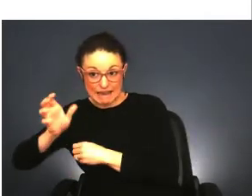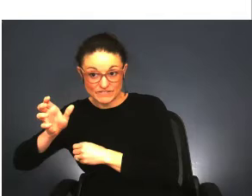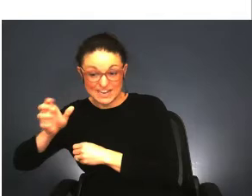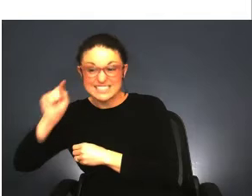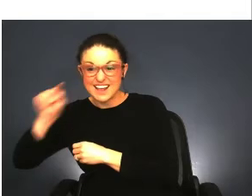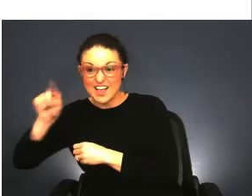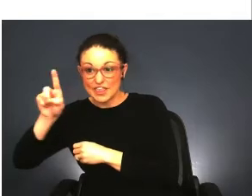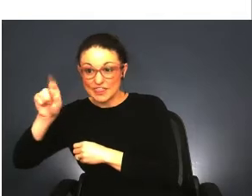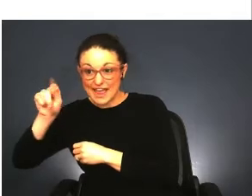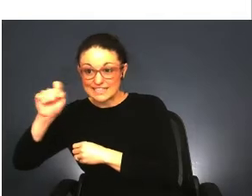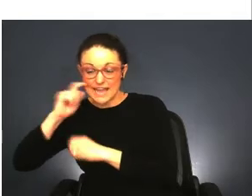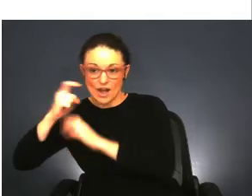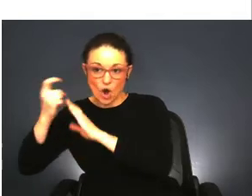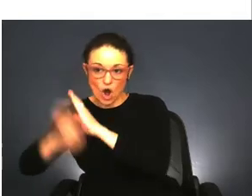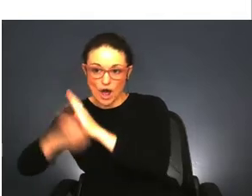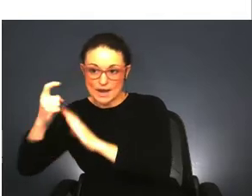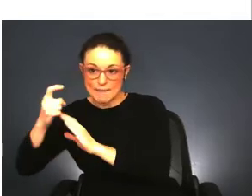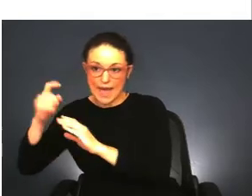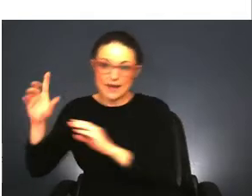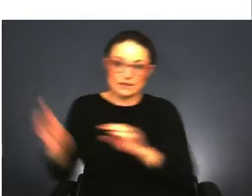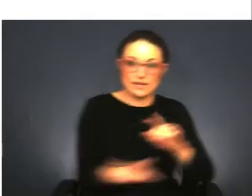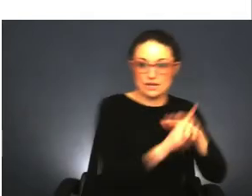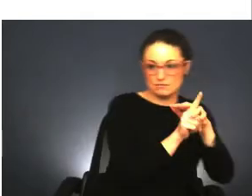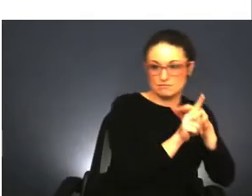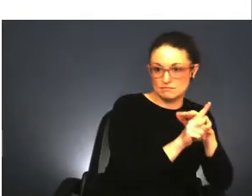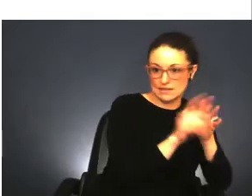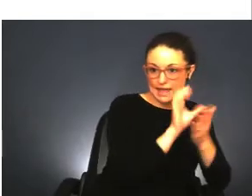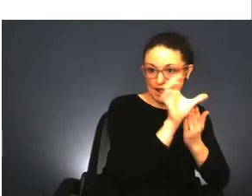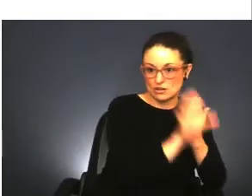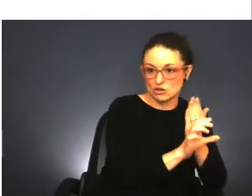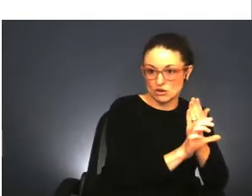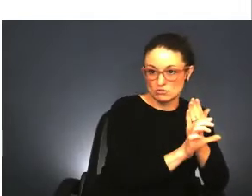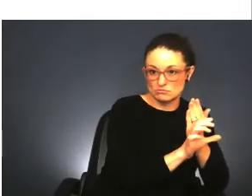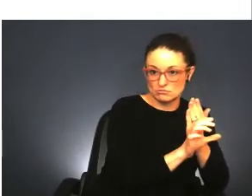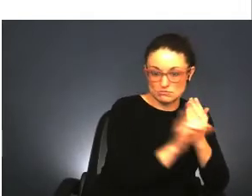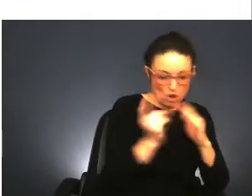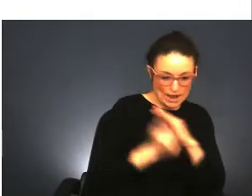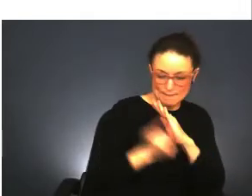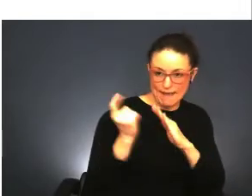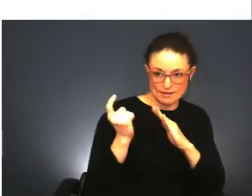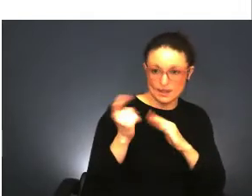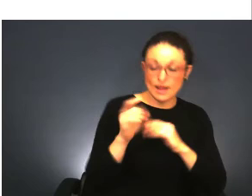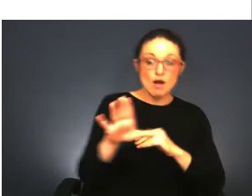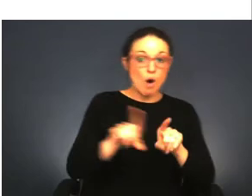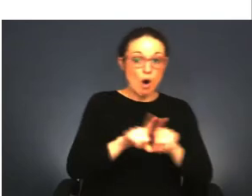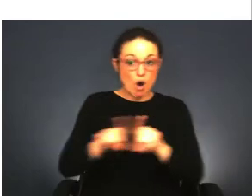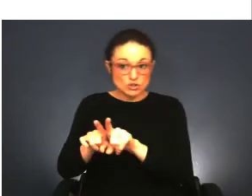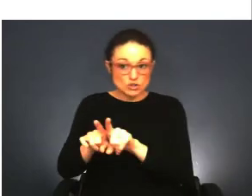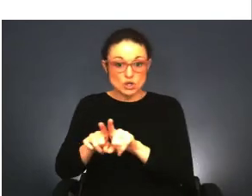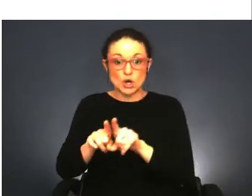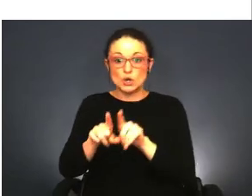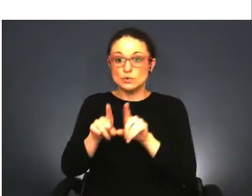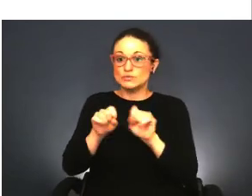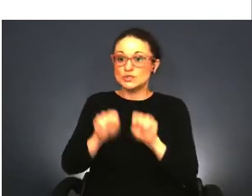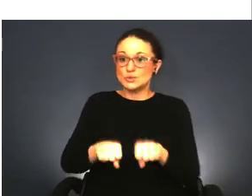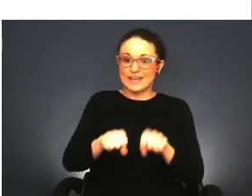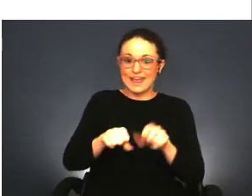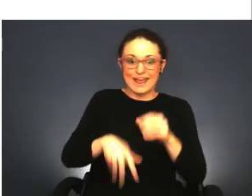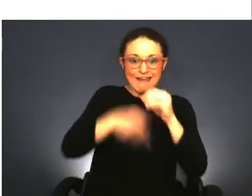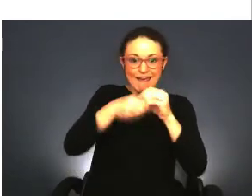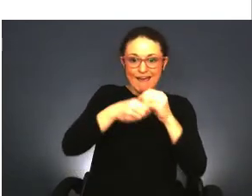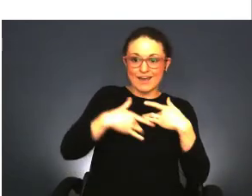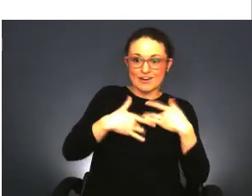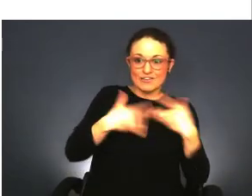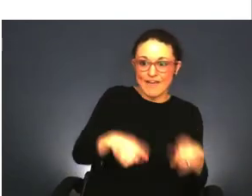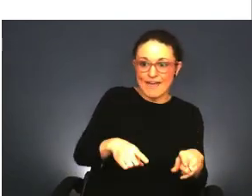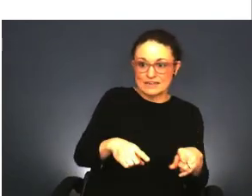will automatically be part of the calendar. Okay, you can also enter some things, add events, assignments.